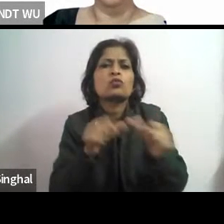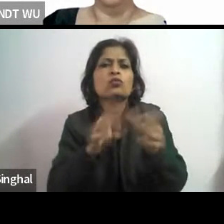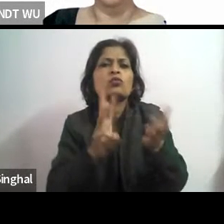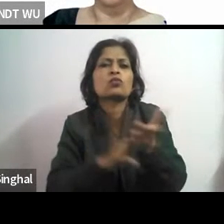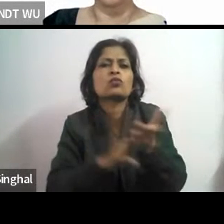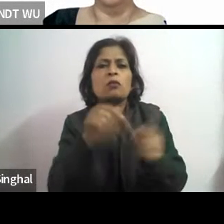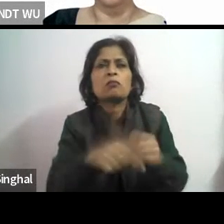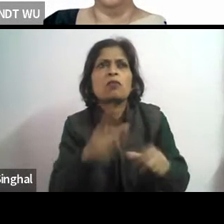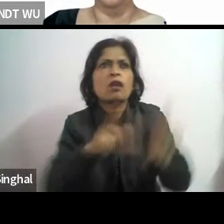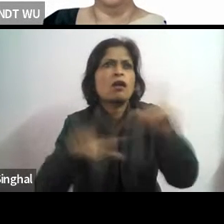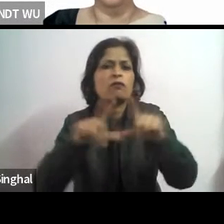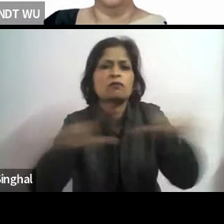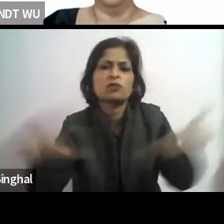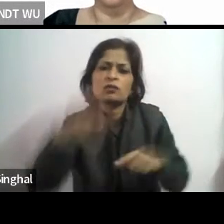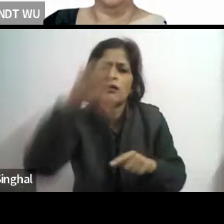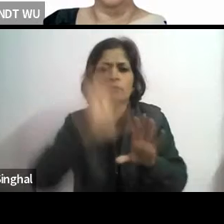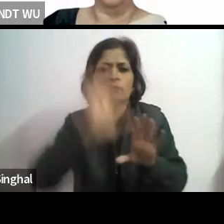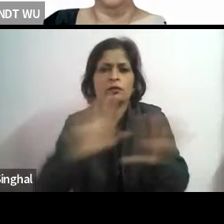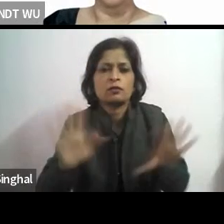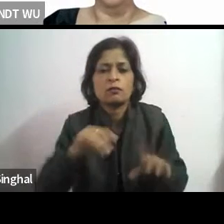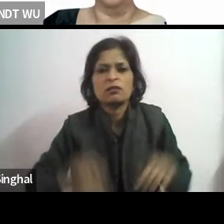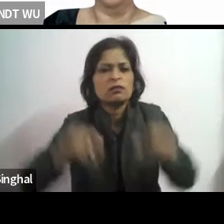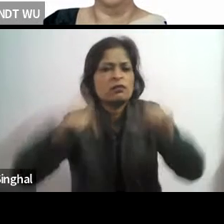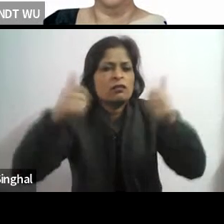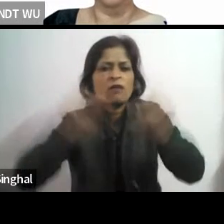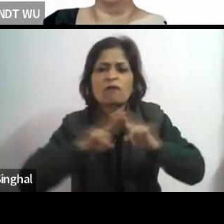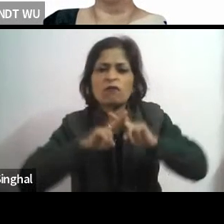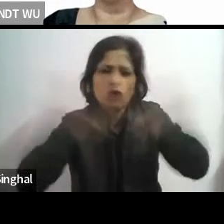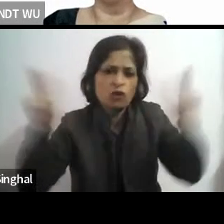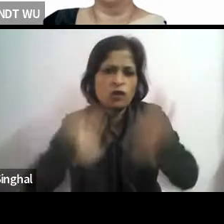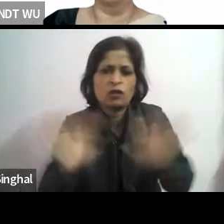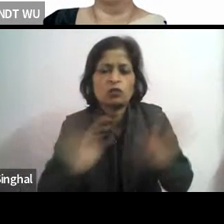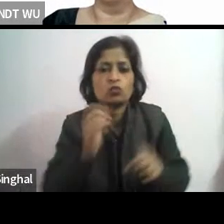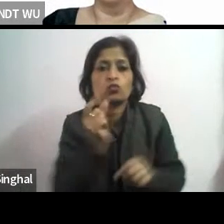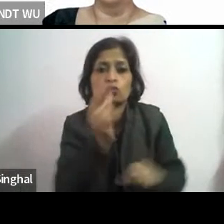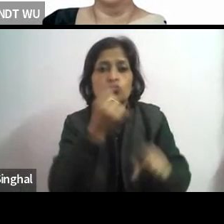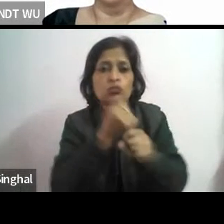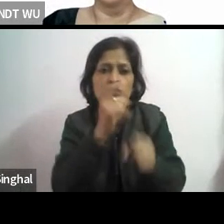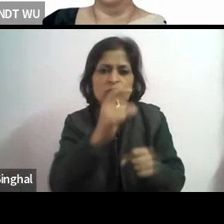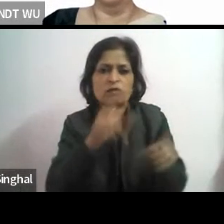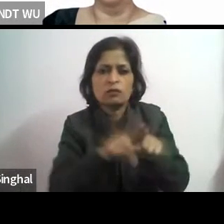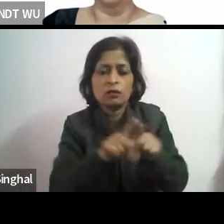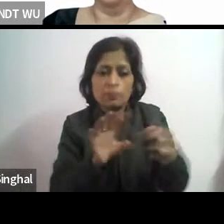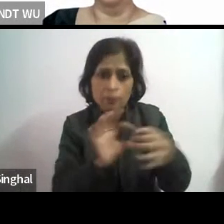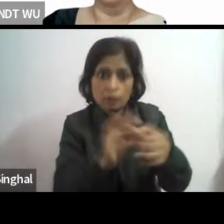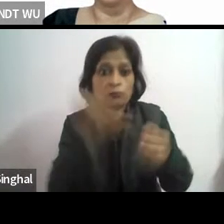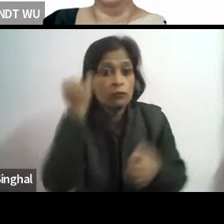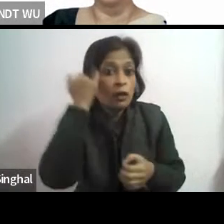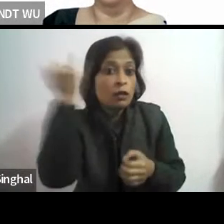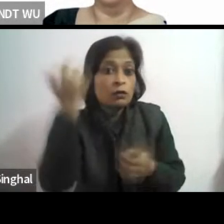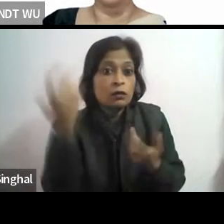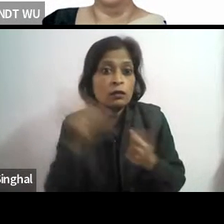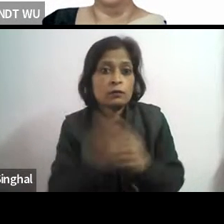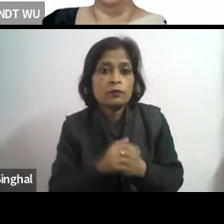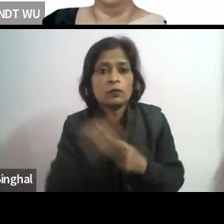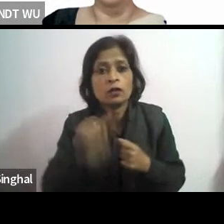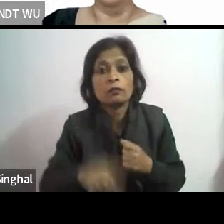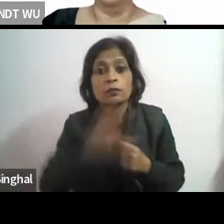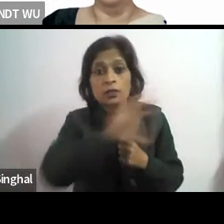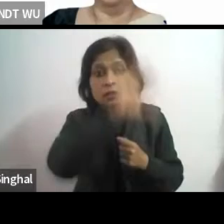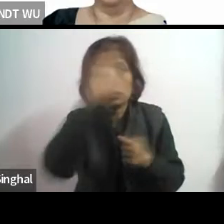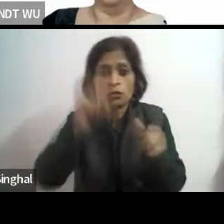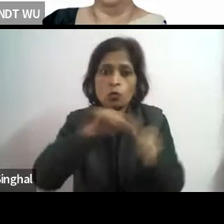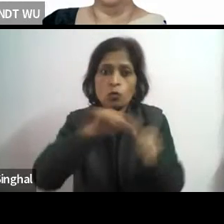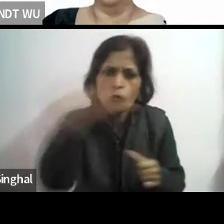9 languages, but still they have not succeeded in it, UGC. So in that case, I would suggest that every state should have their